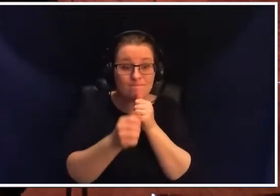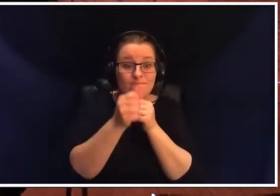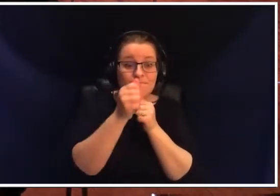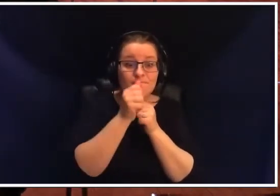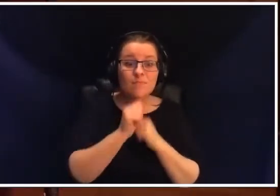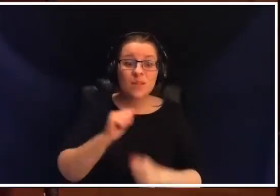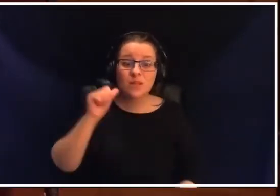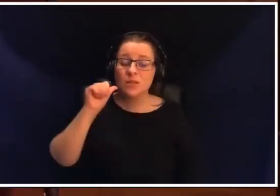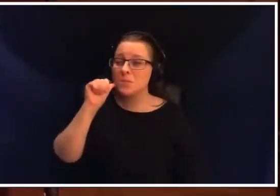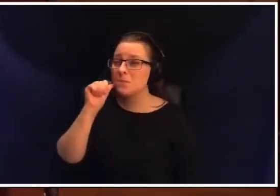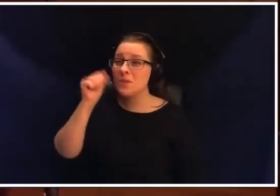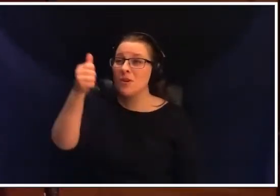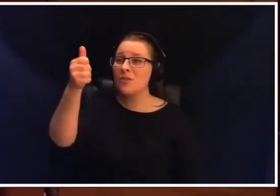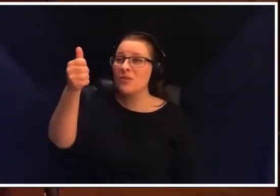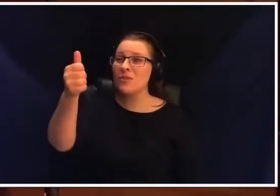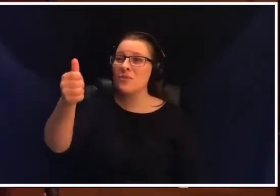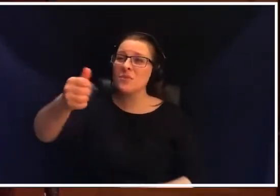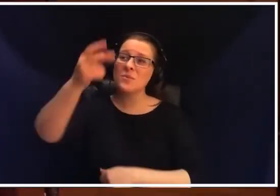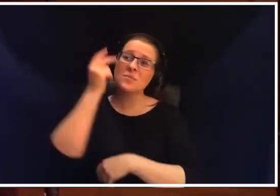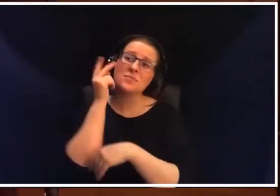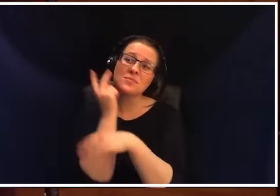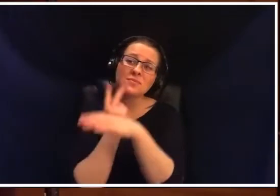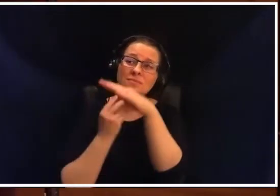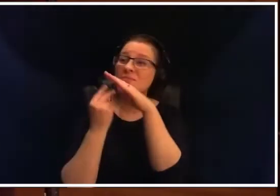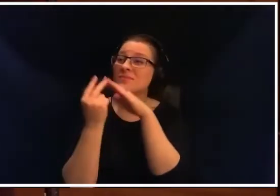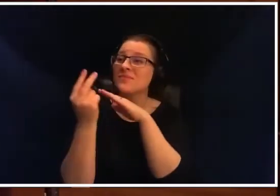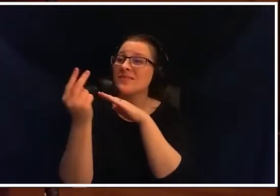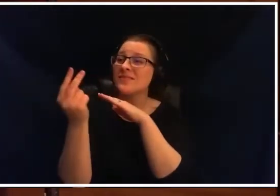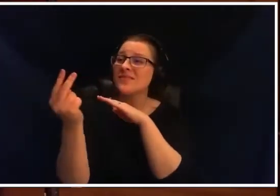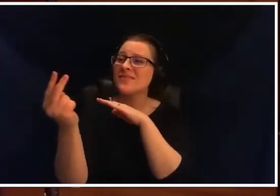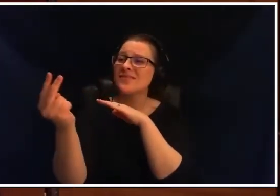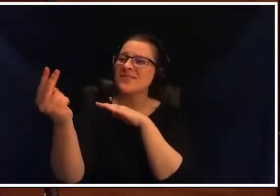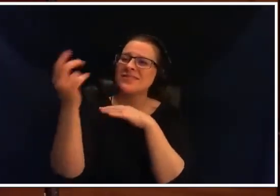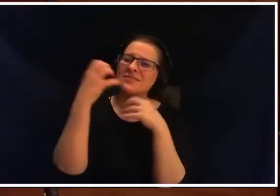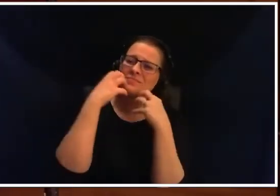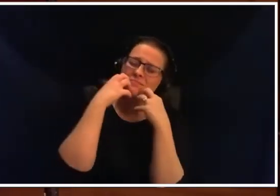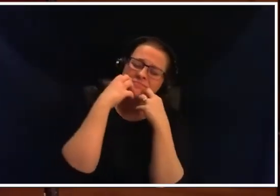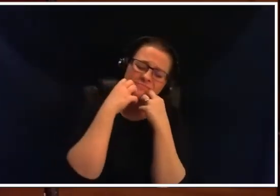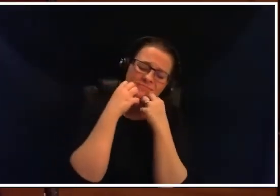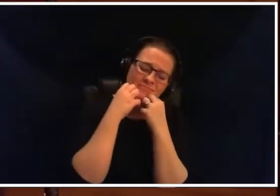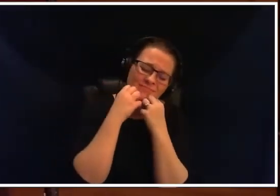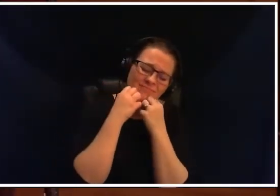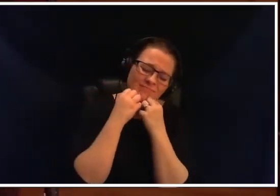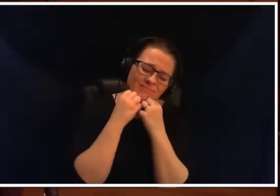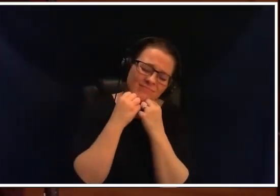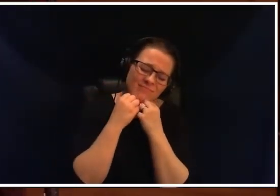May. Tomorrow, tomorrow, I'll love ya.